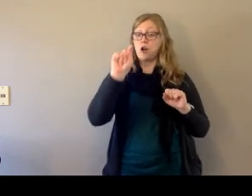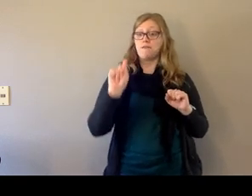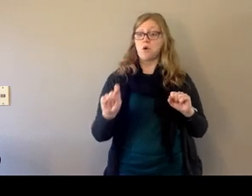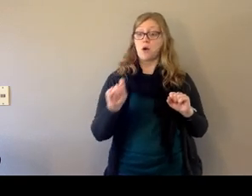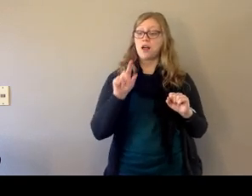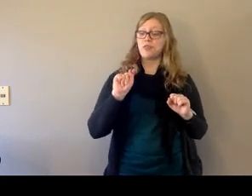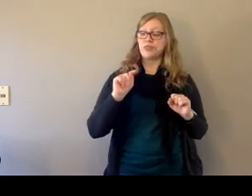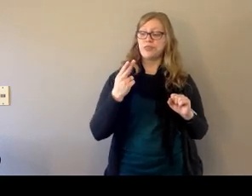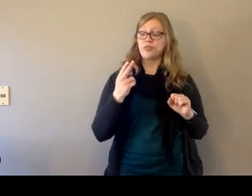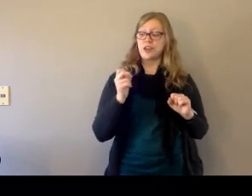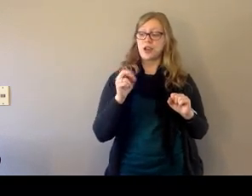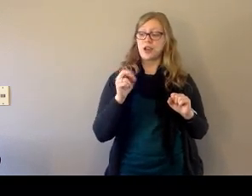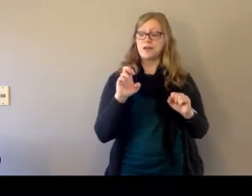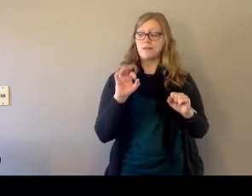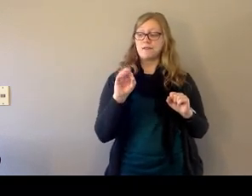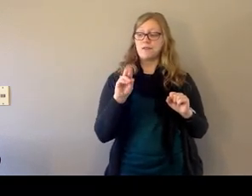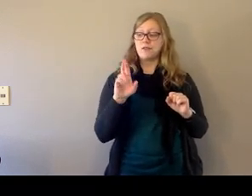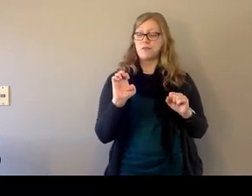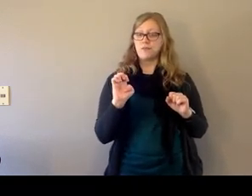line MN,